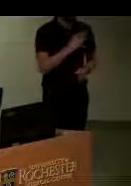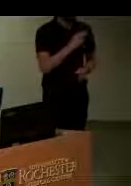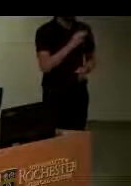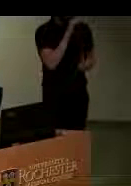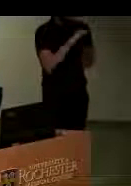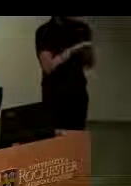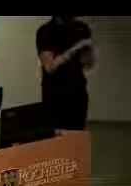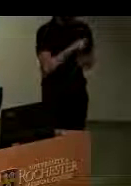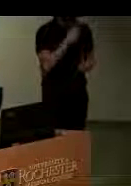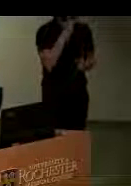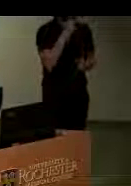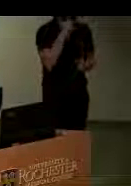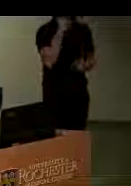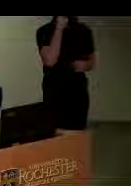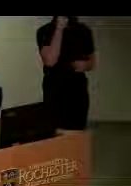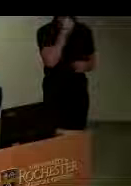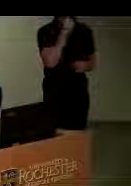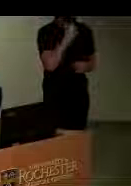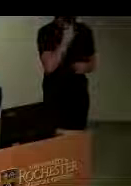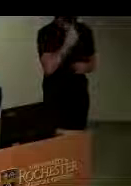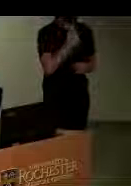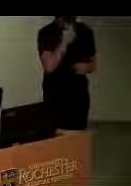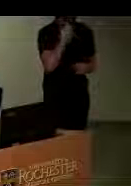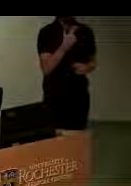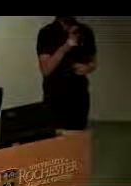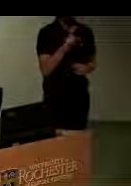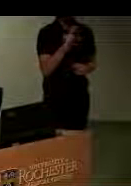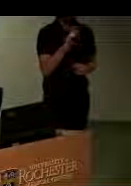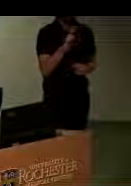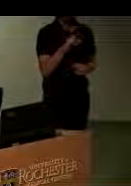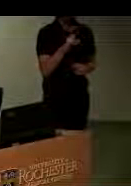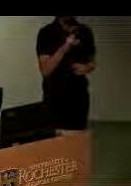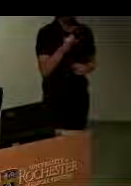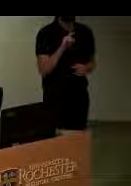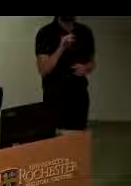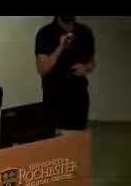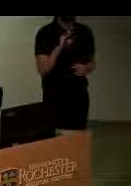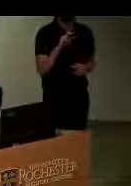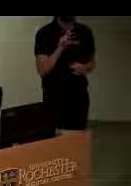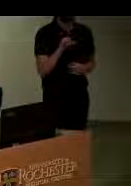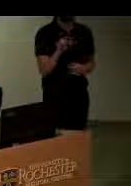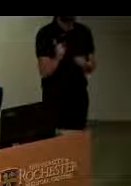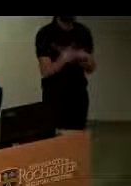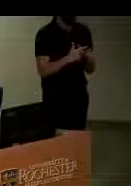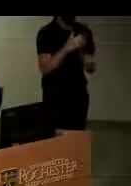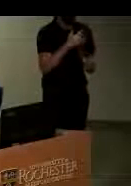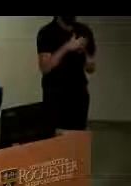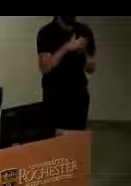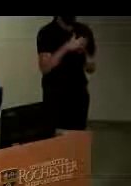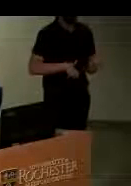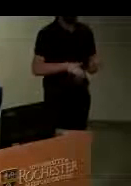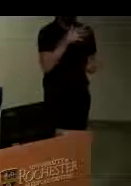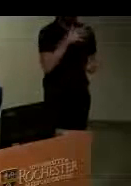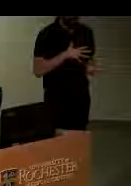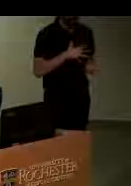throat person here who said, you have globus hystericus like all pregnant women. Just relax and take it